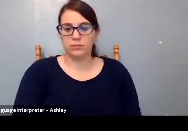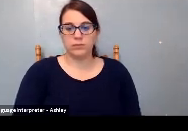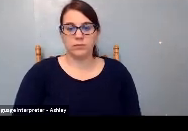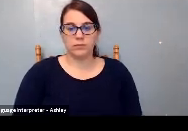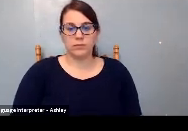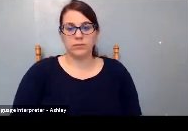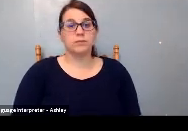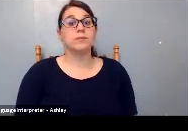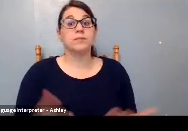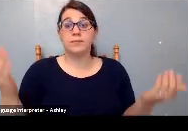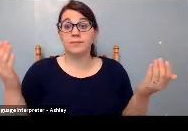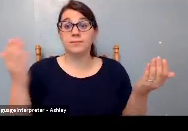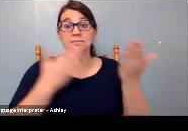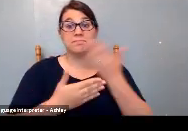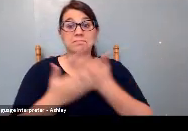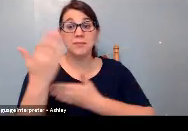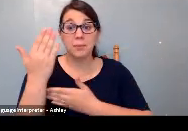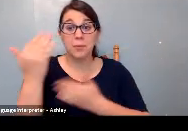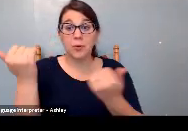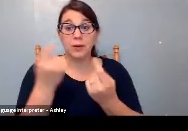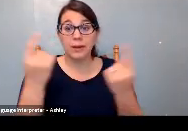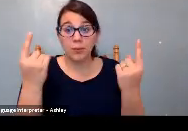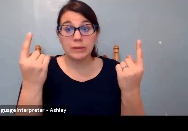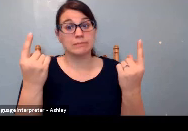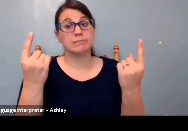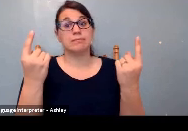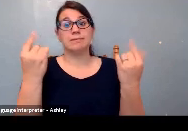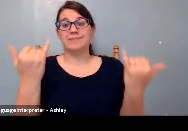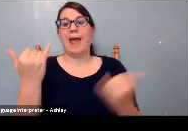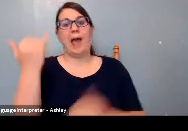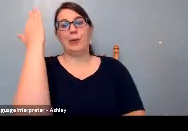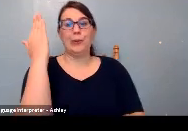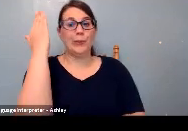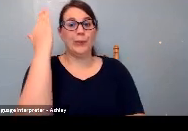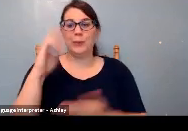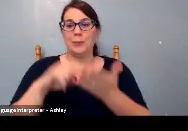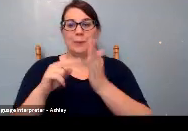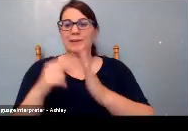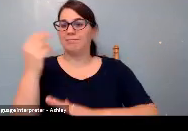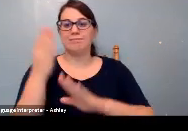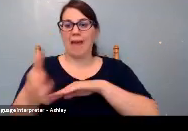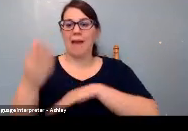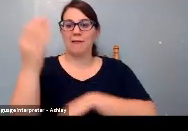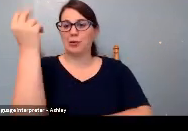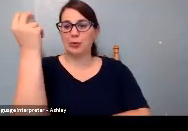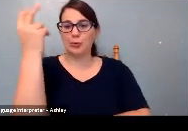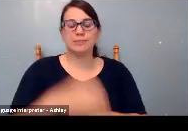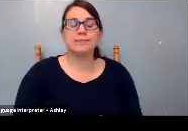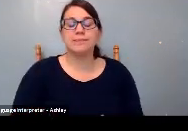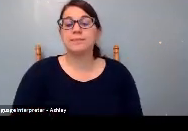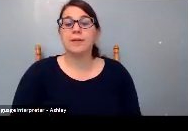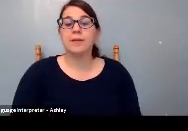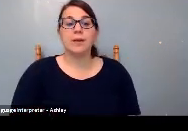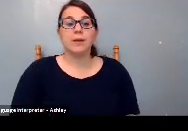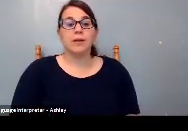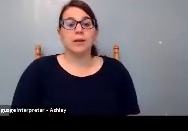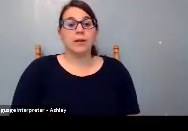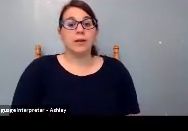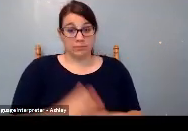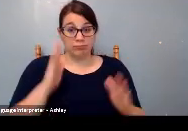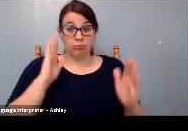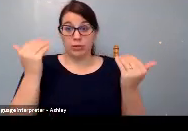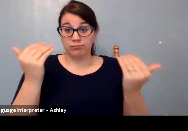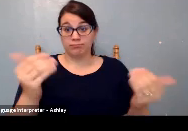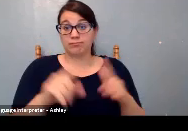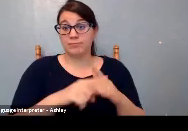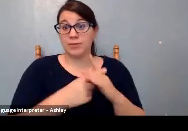Okay, so good morning, everyone. Actually, it's afternoon. We are now at noon, and we will go ahead and start. Welcome,